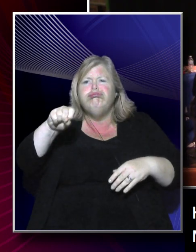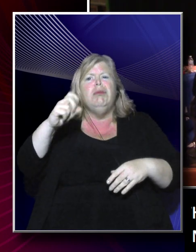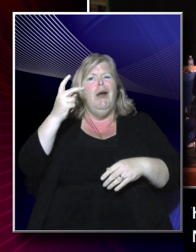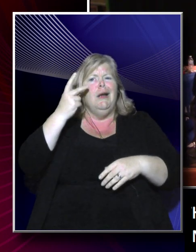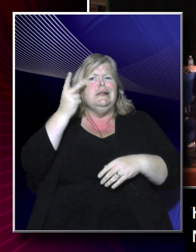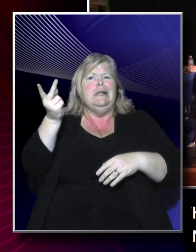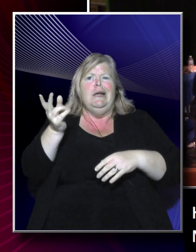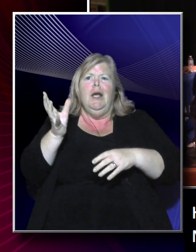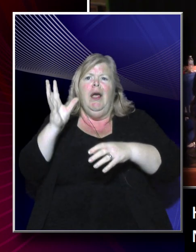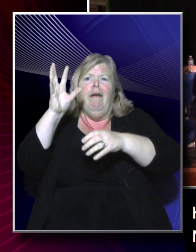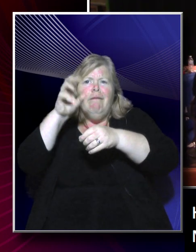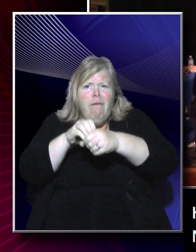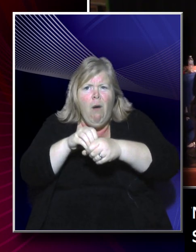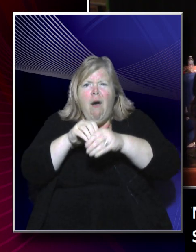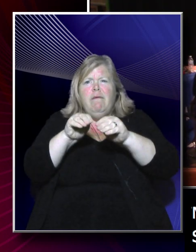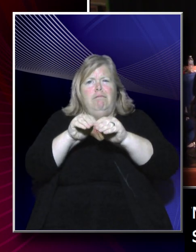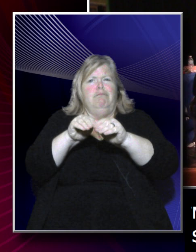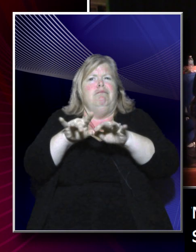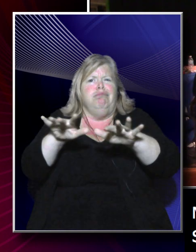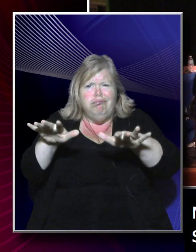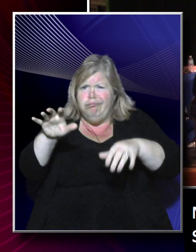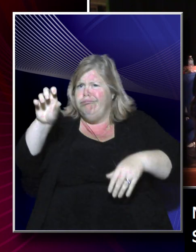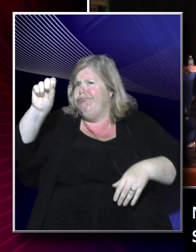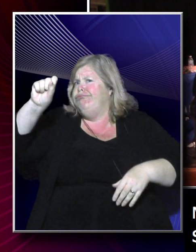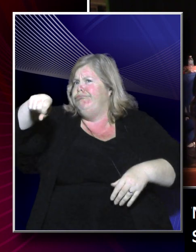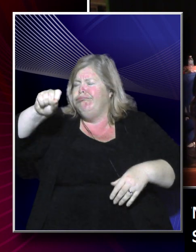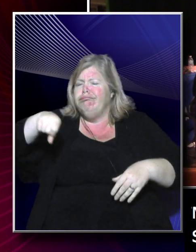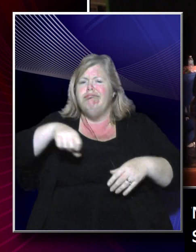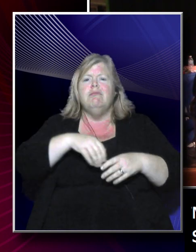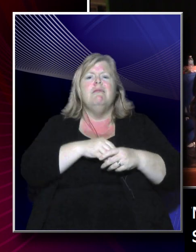involvement extensively.